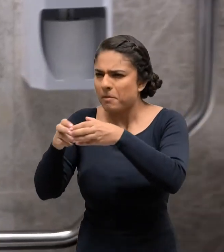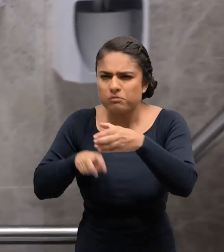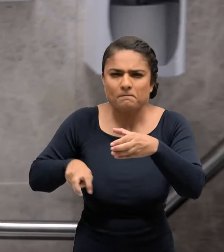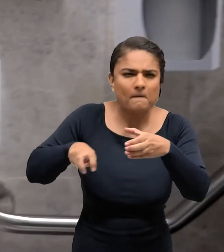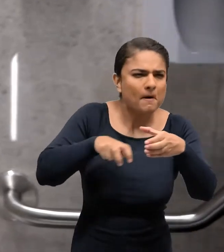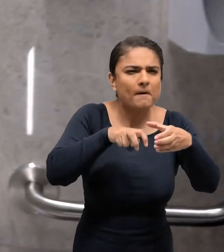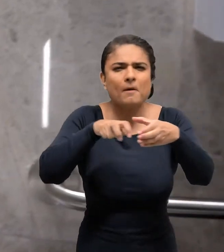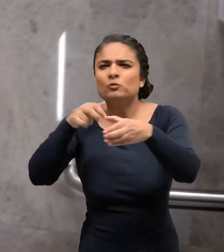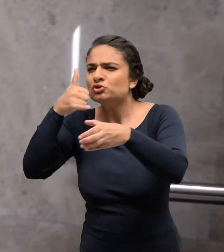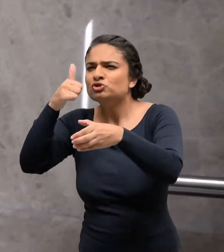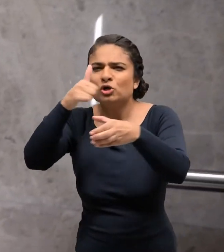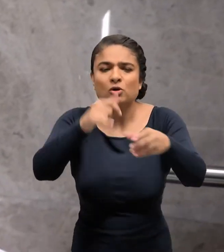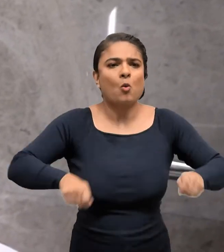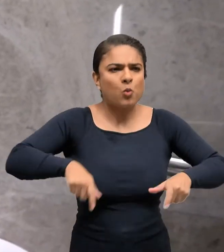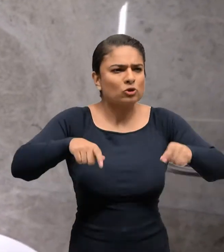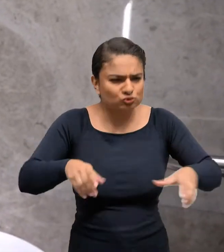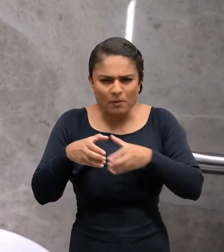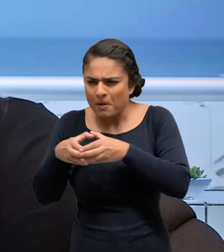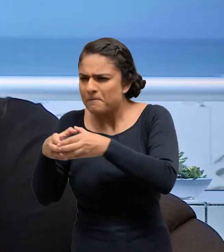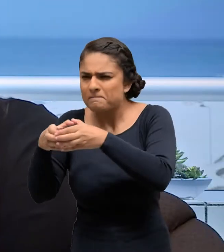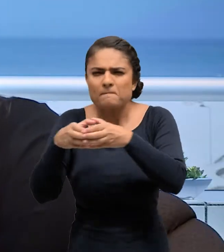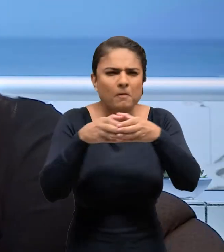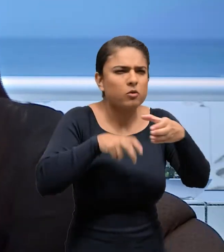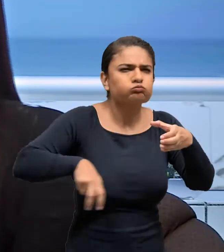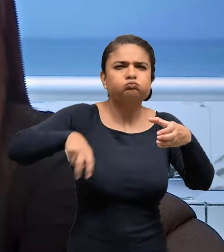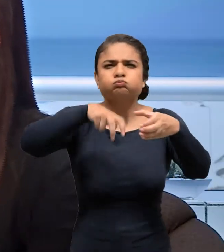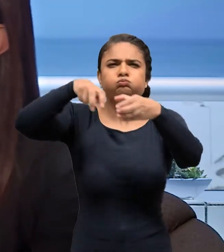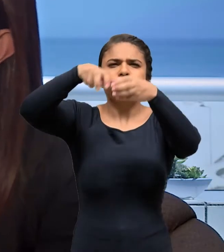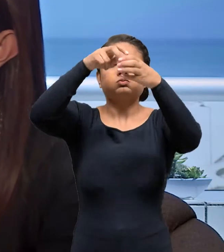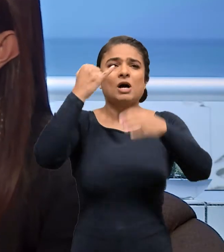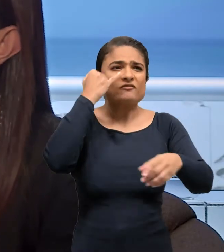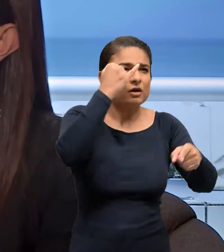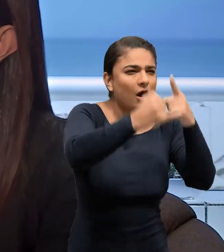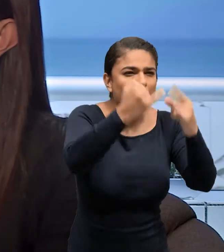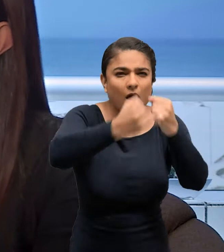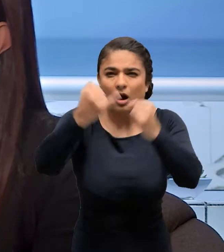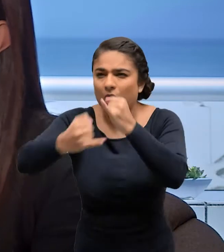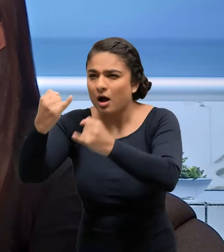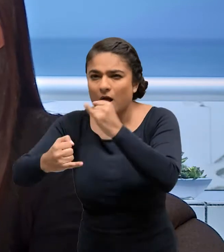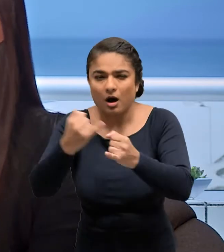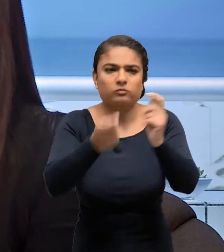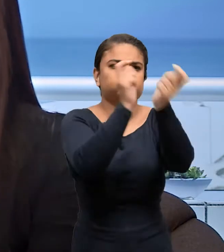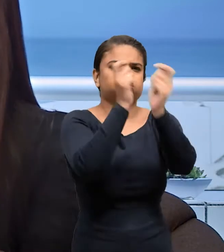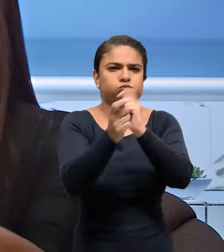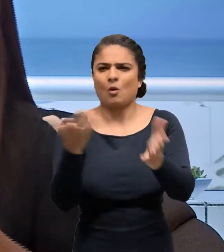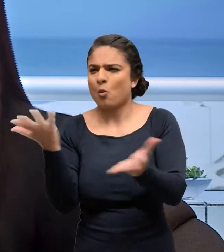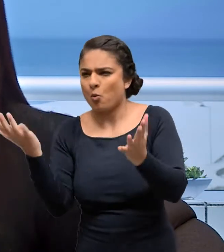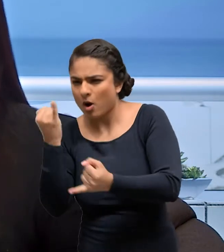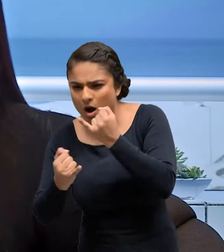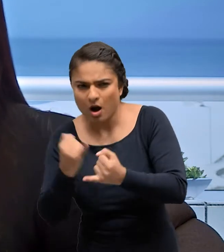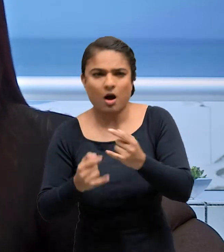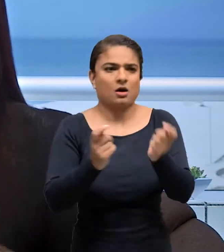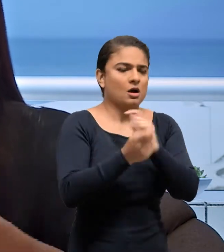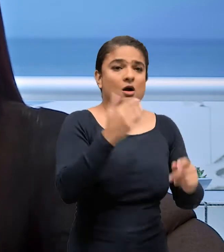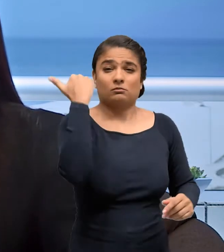groups. Then we had a society for the blind, to be able also to look at